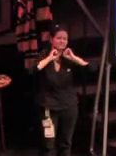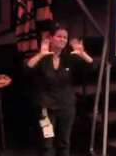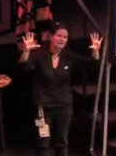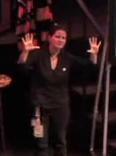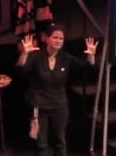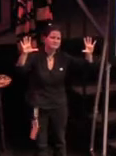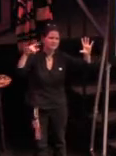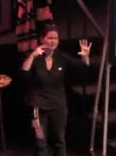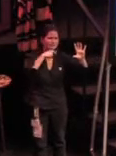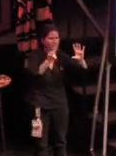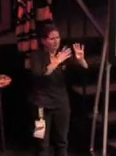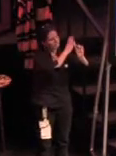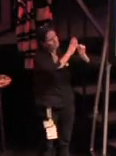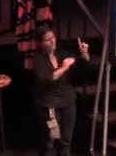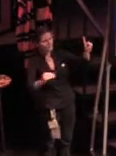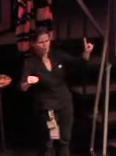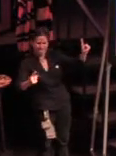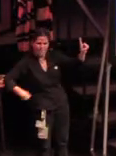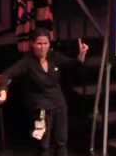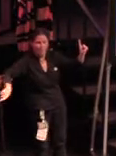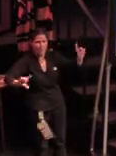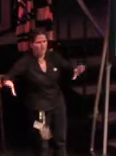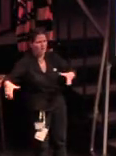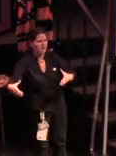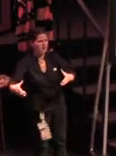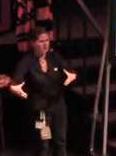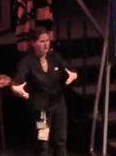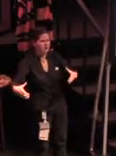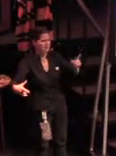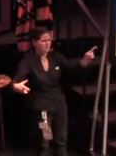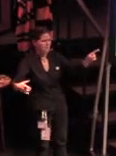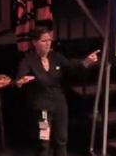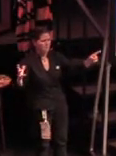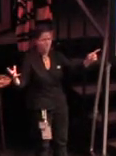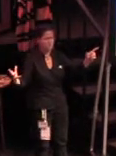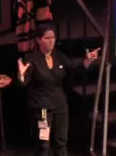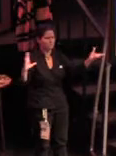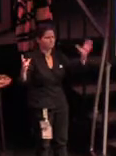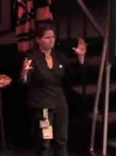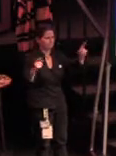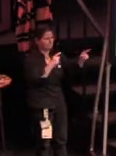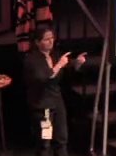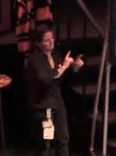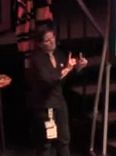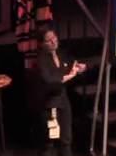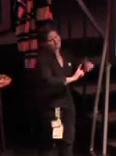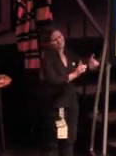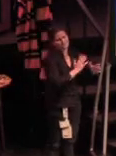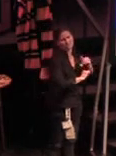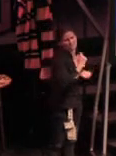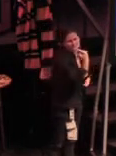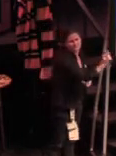a difference in the position that you are in and you're presenting than that? And if so, what is the difference? And how